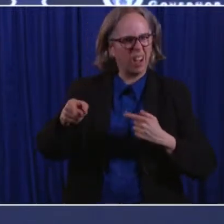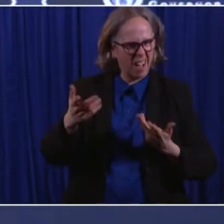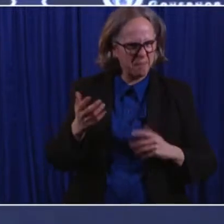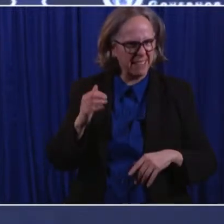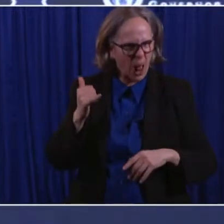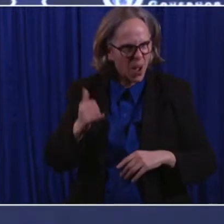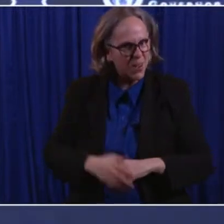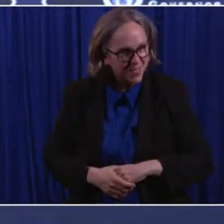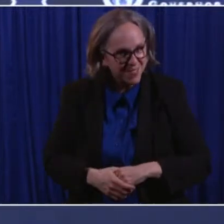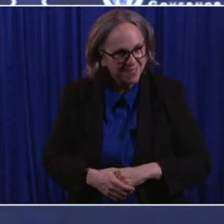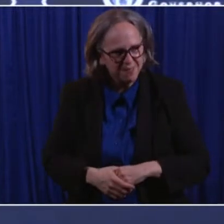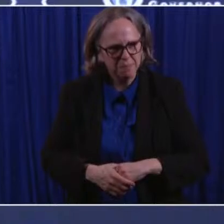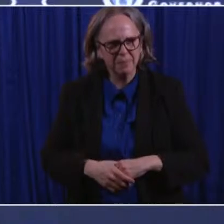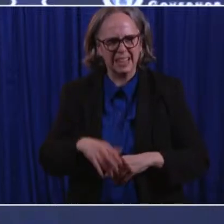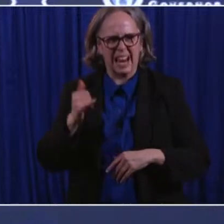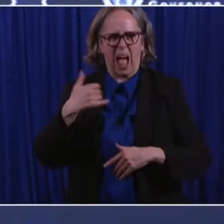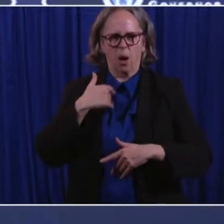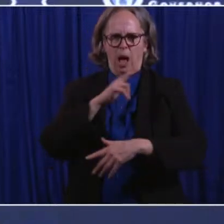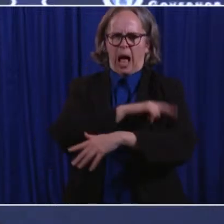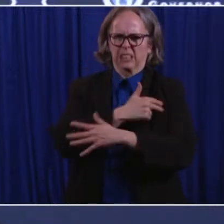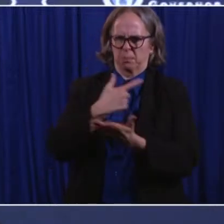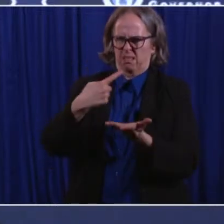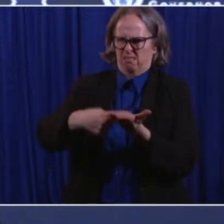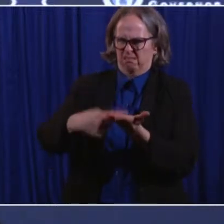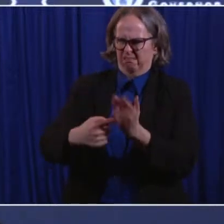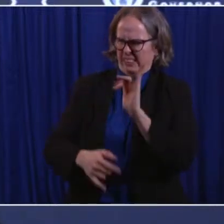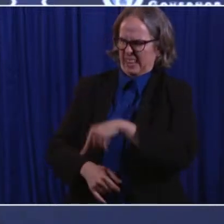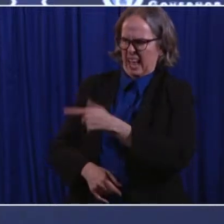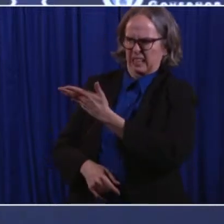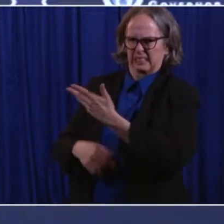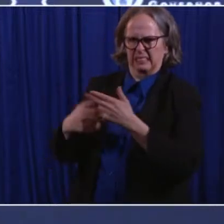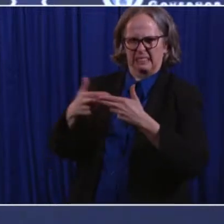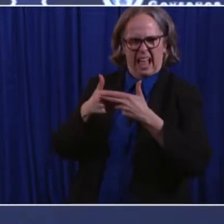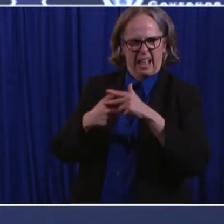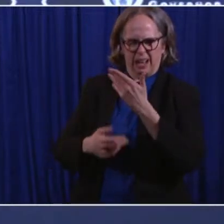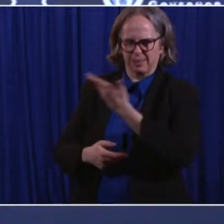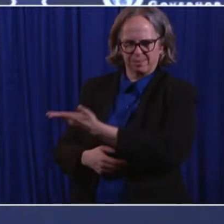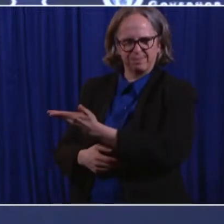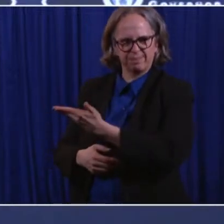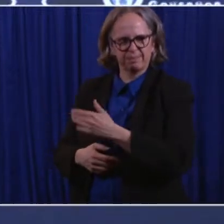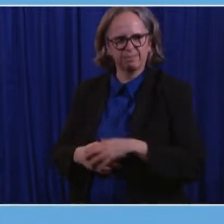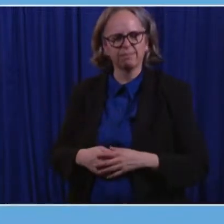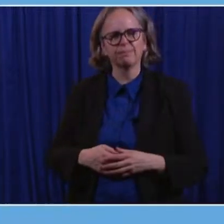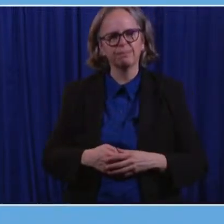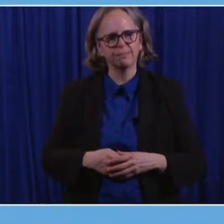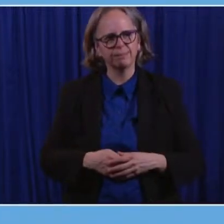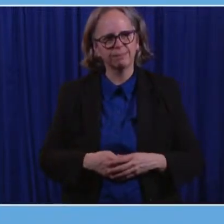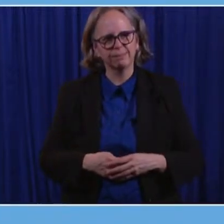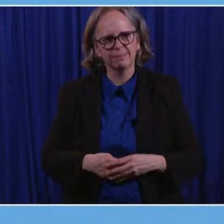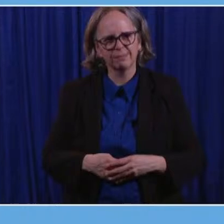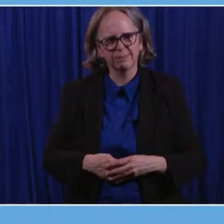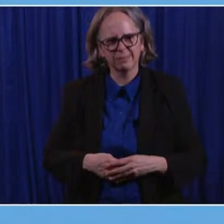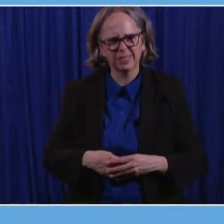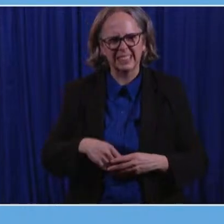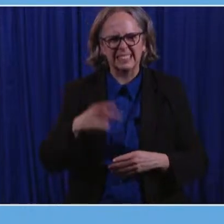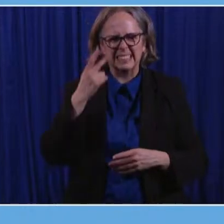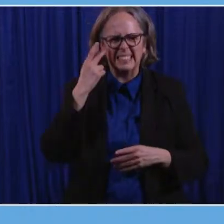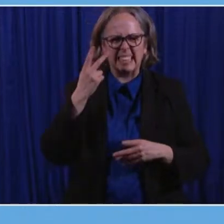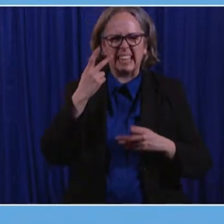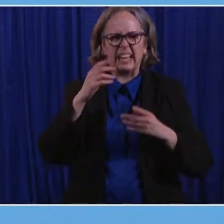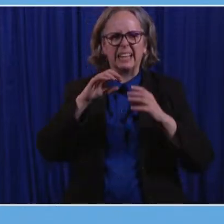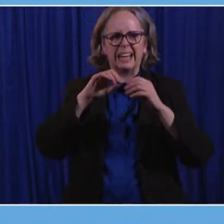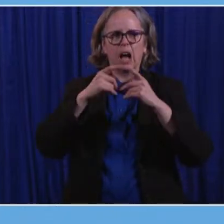Eric, I don't know if we have the hospitalization slide. Yeah, we do. You can see continuing basically a downtrend. We are